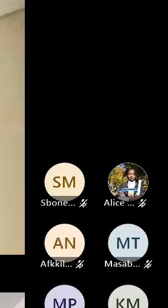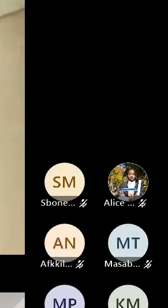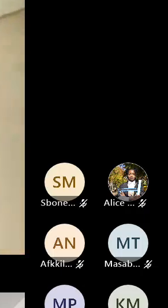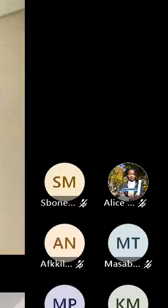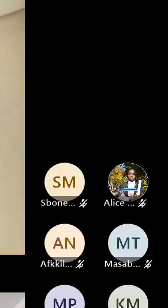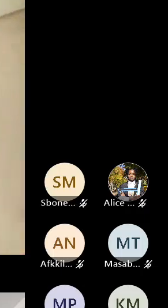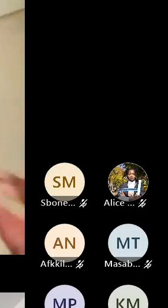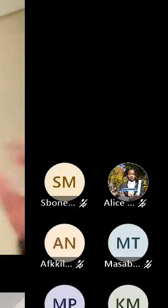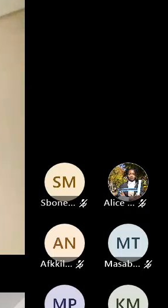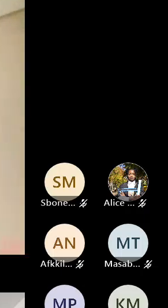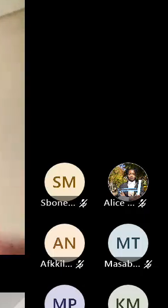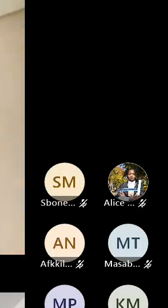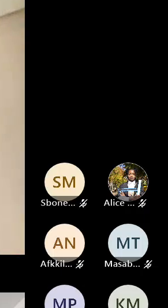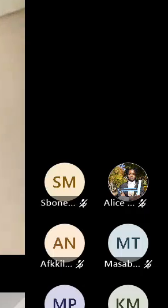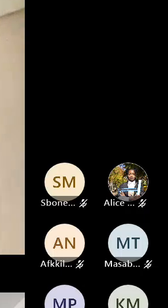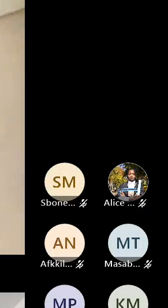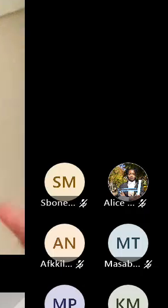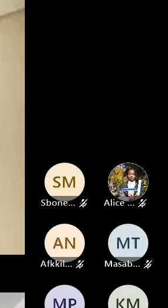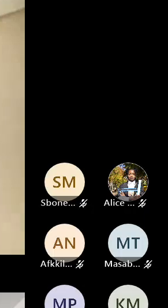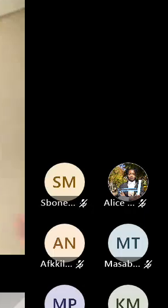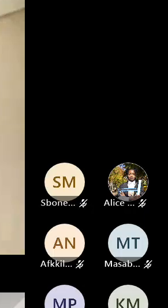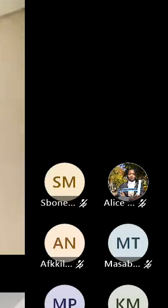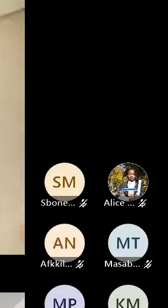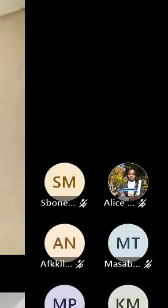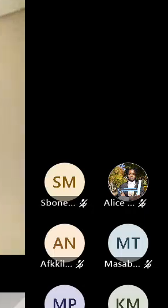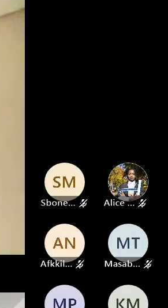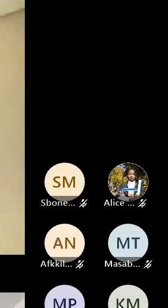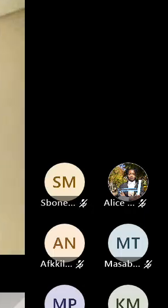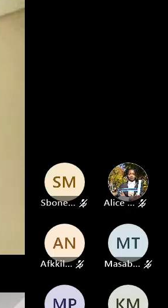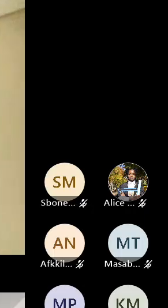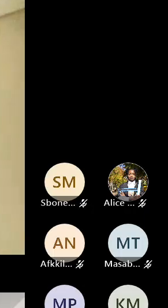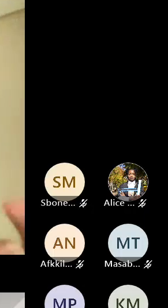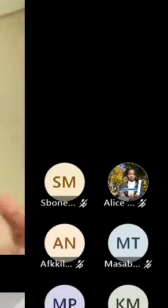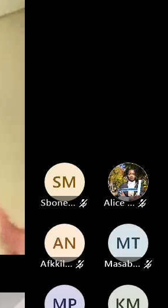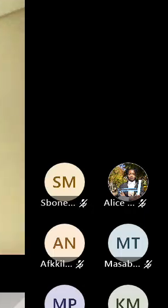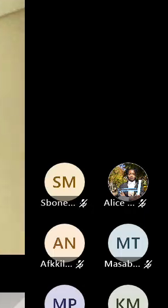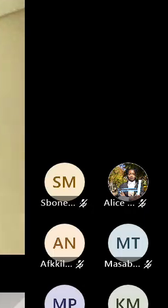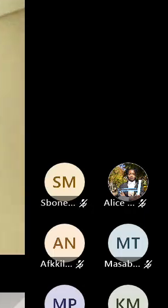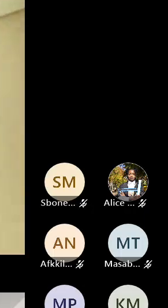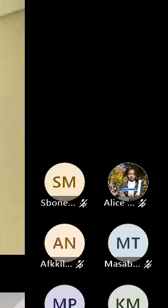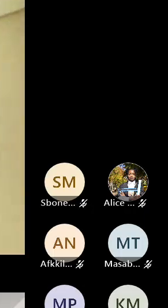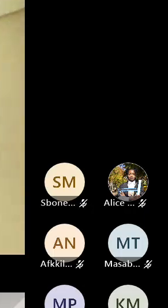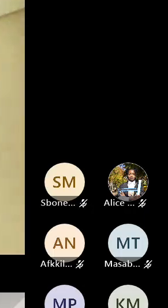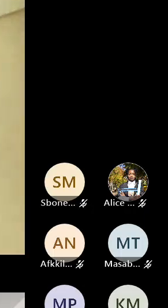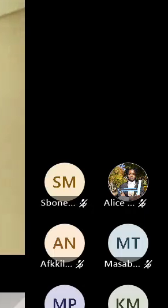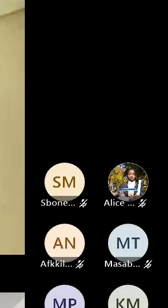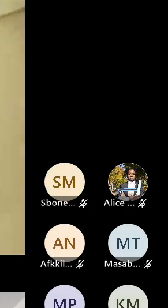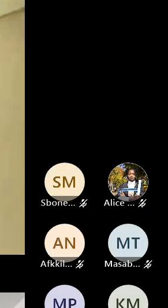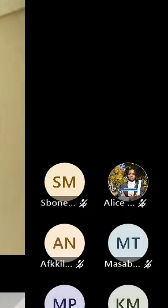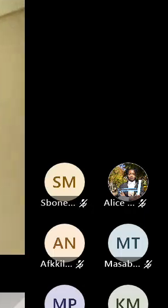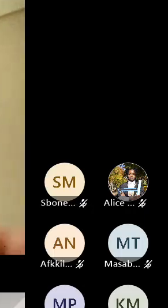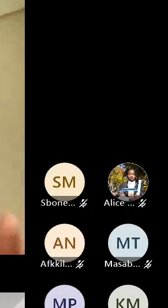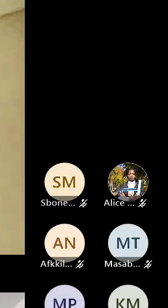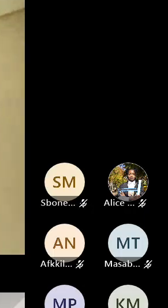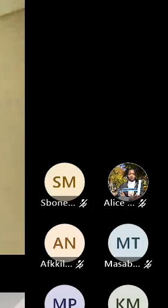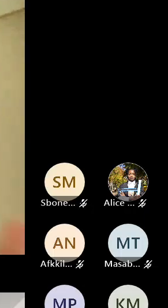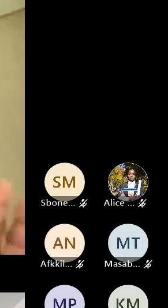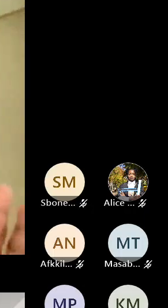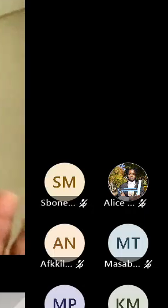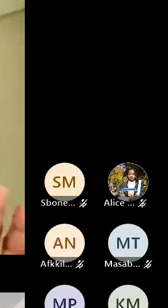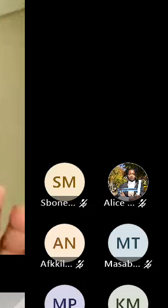go rest a little bit so I can get into, the other aspects of your deadlines that you have for the course. Any